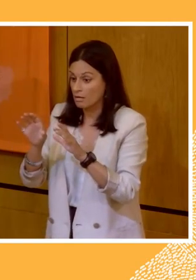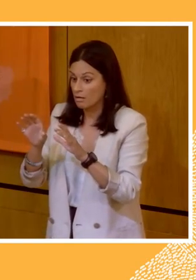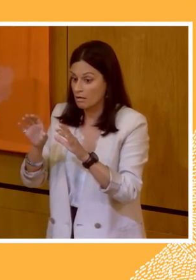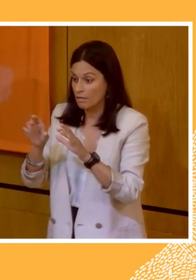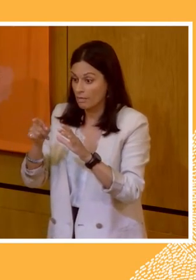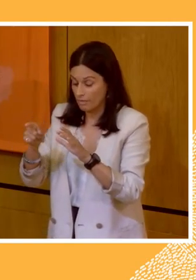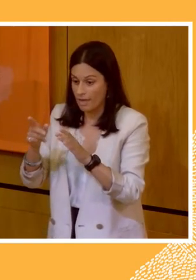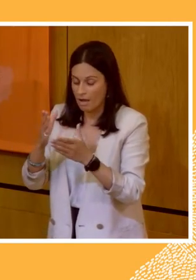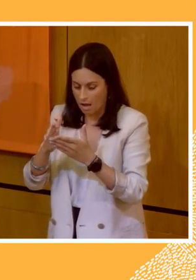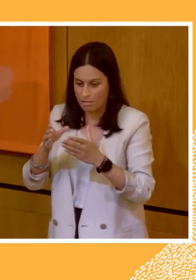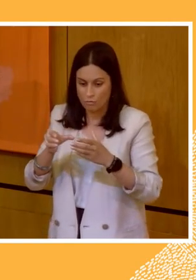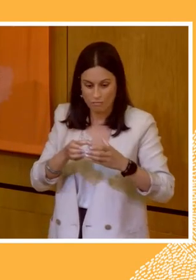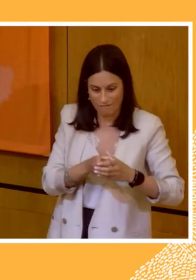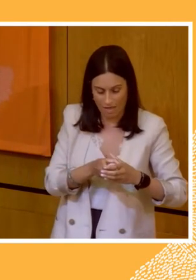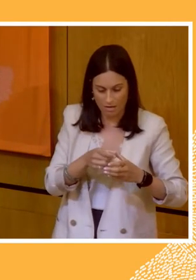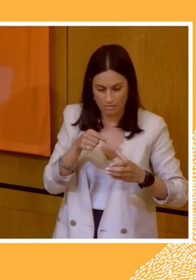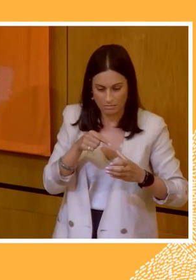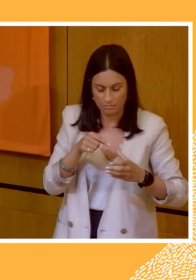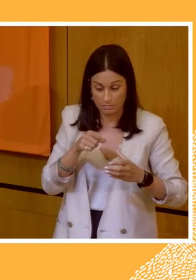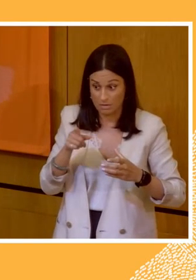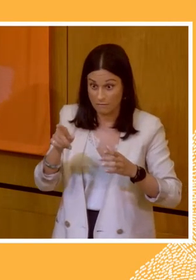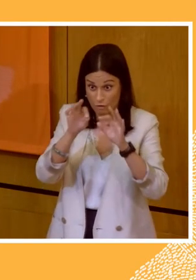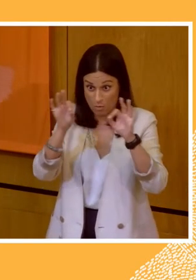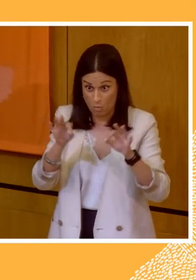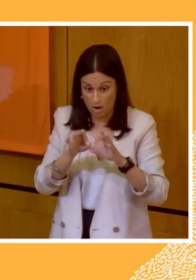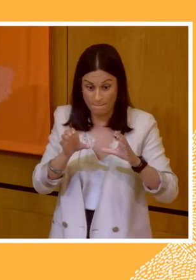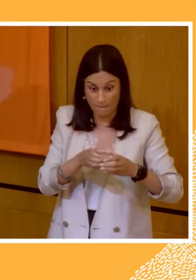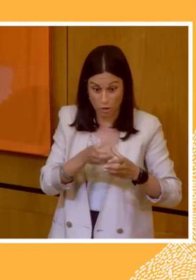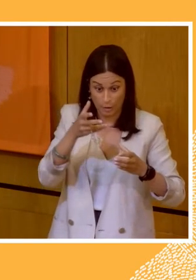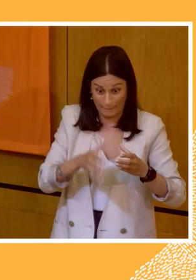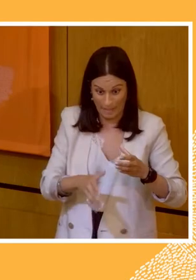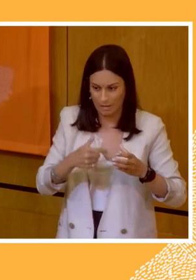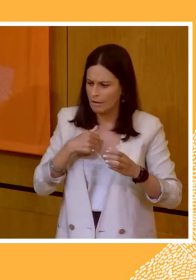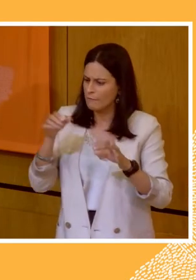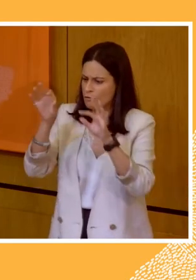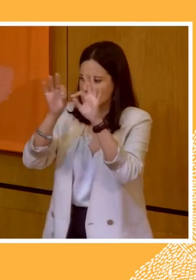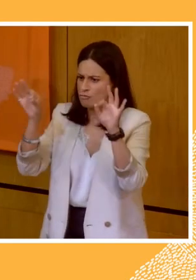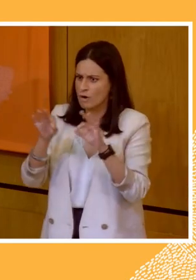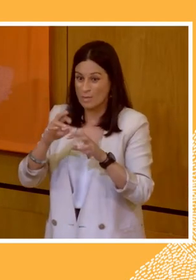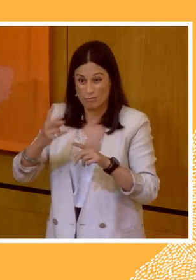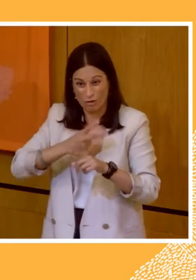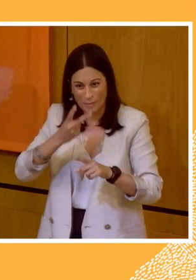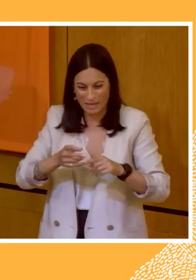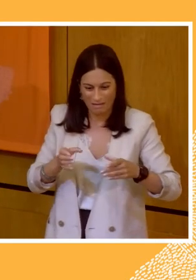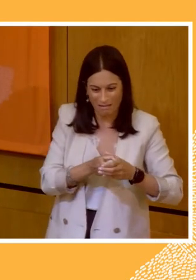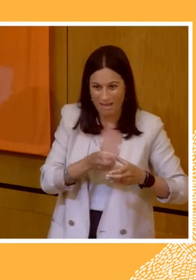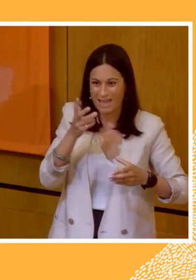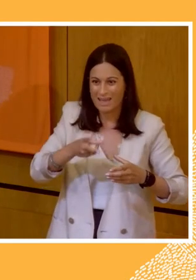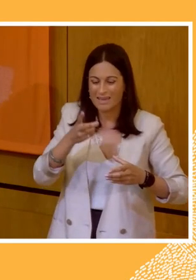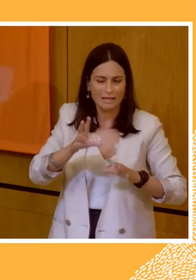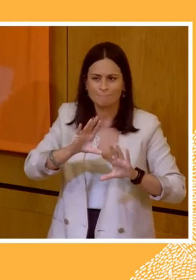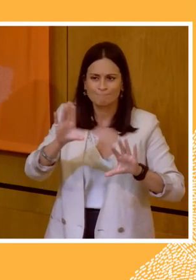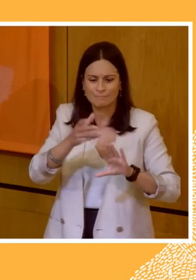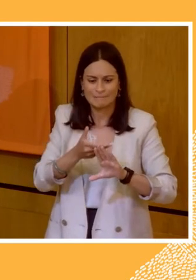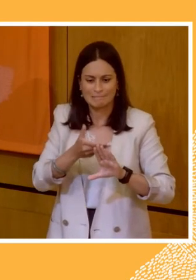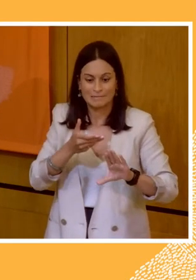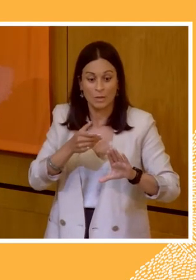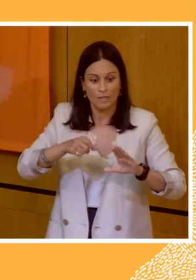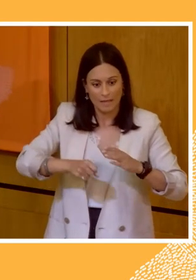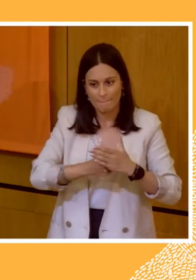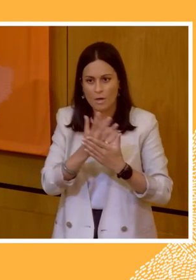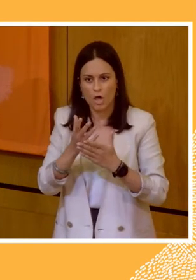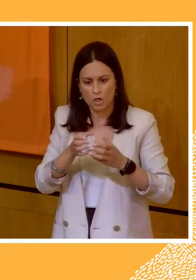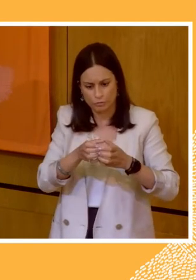them be reflected in our research framework as well. It was important, like I said before, for it to be emergent.